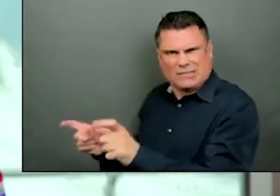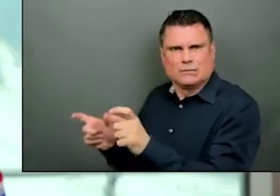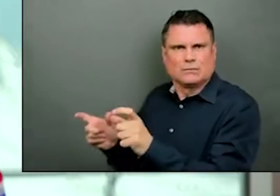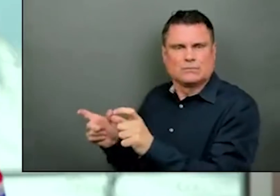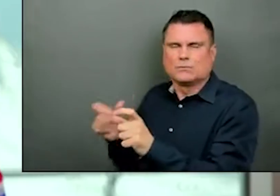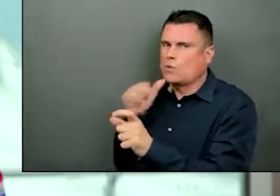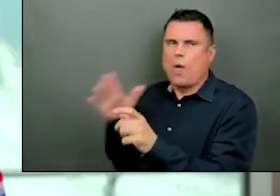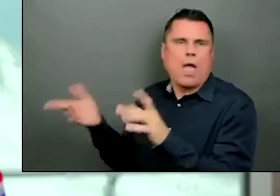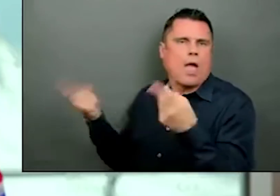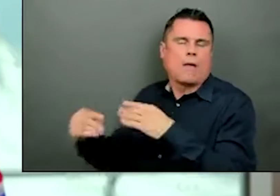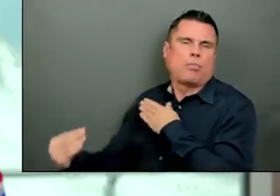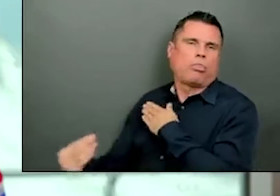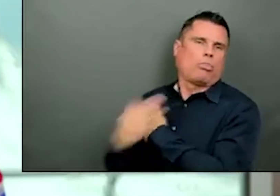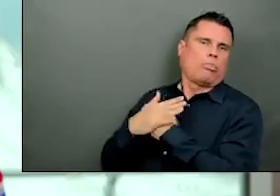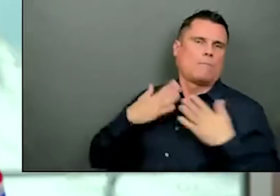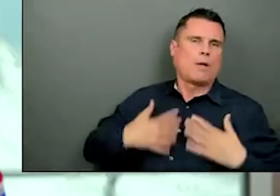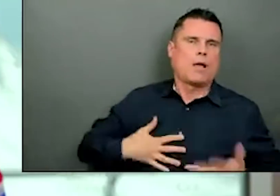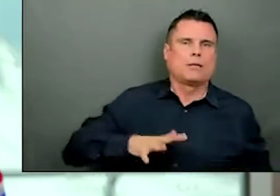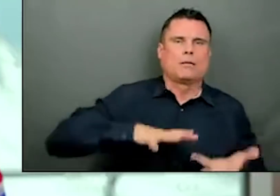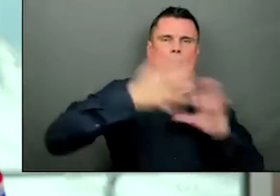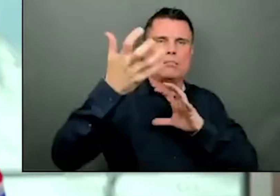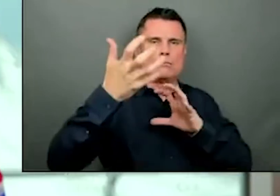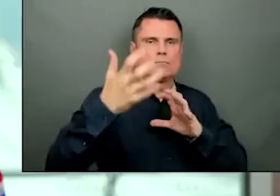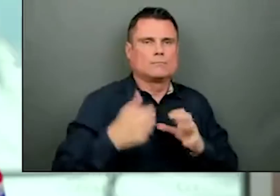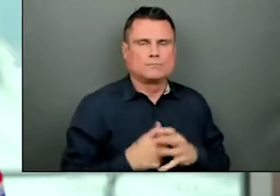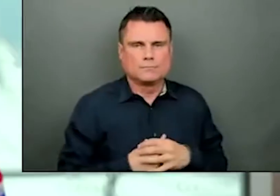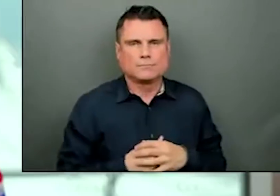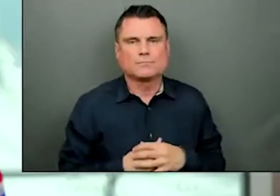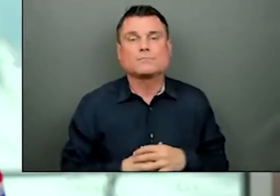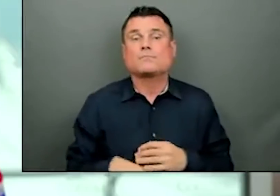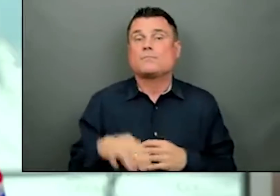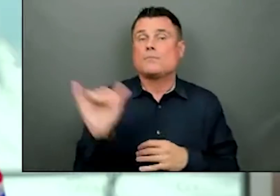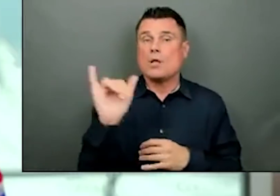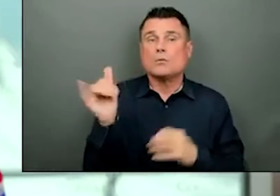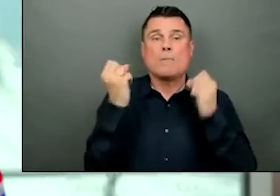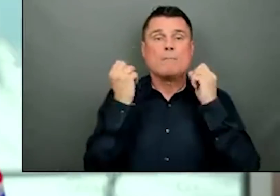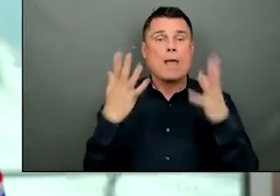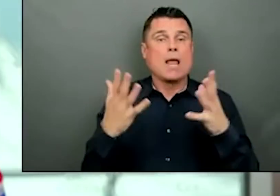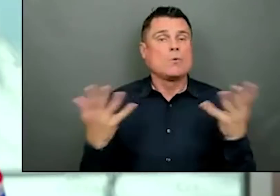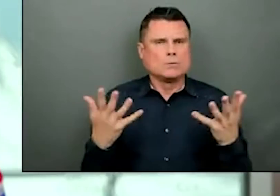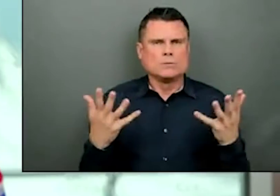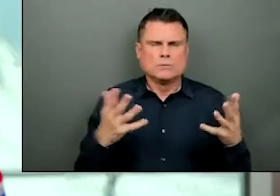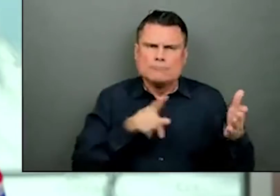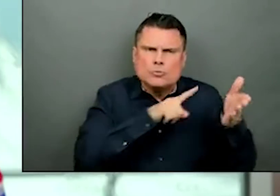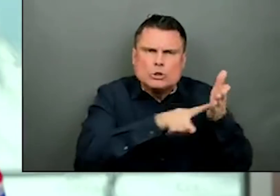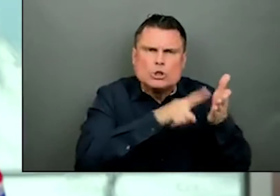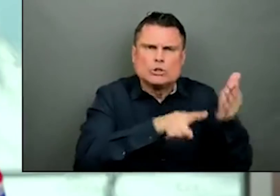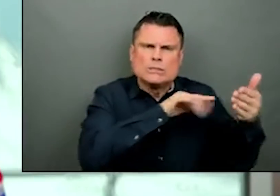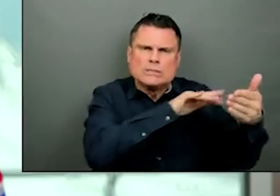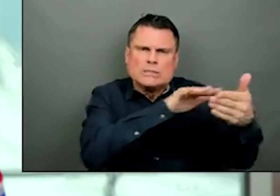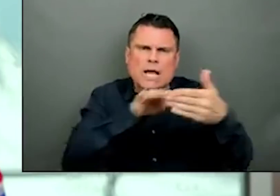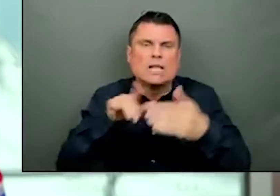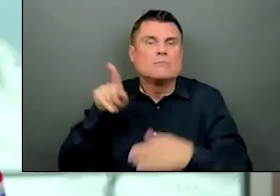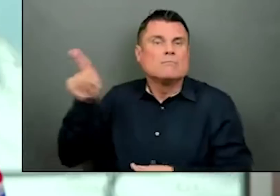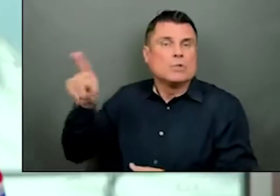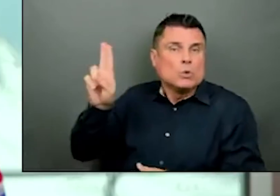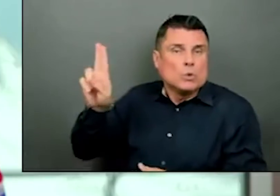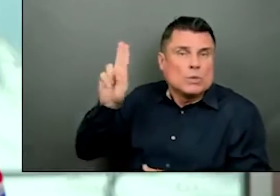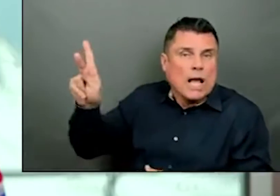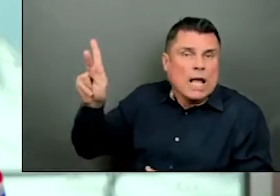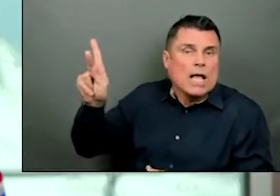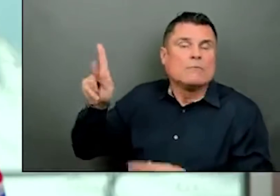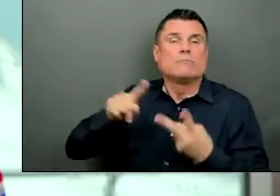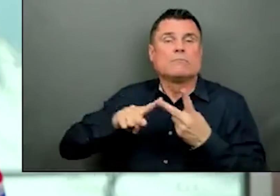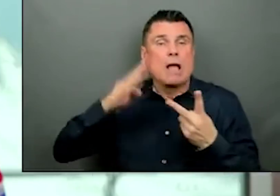in the UK, in Ireland, in places like Israel, and here in Canada, both